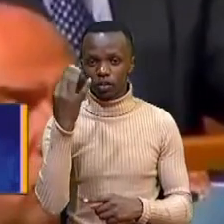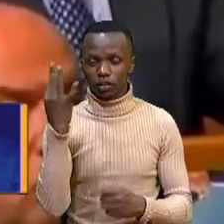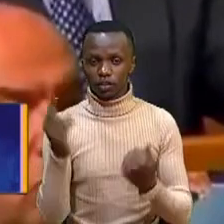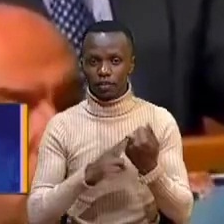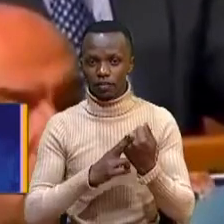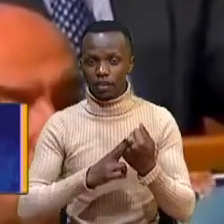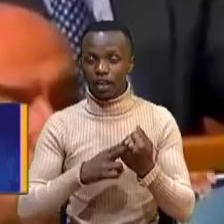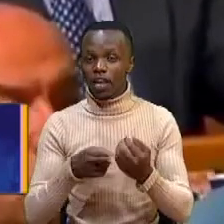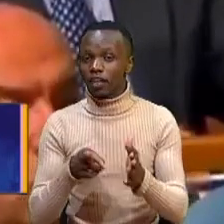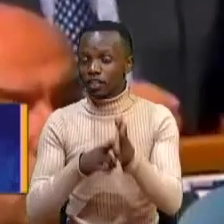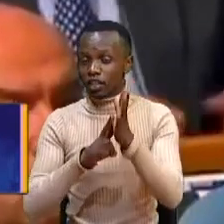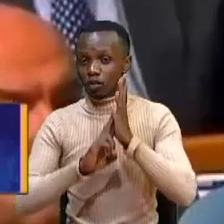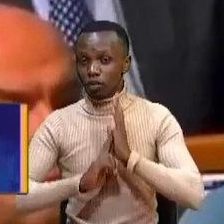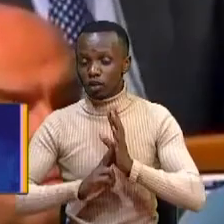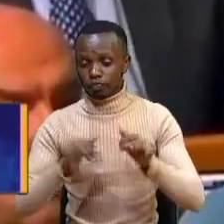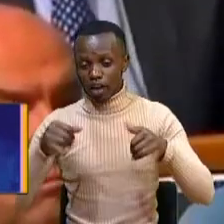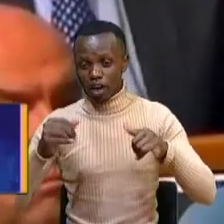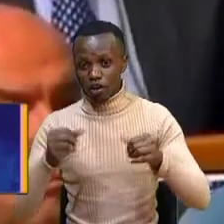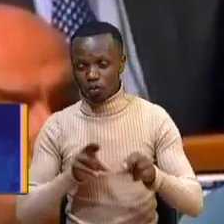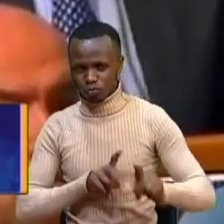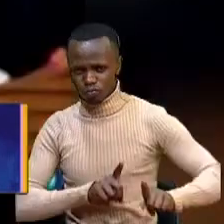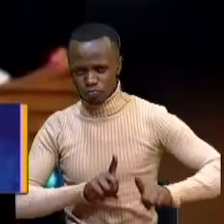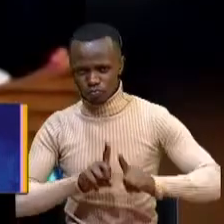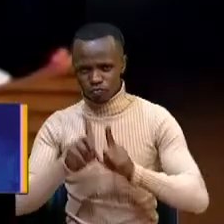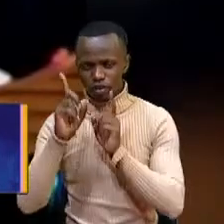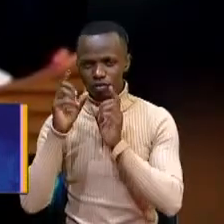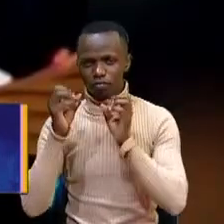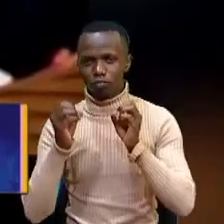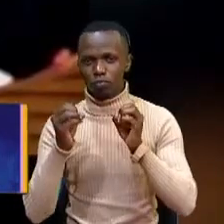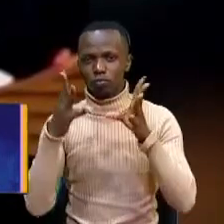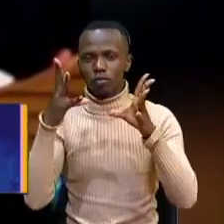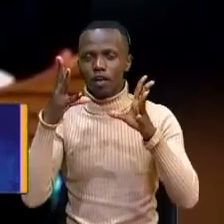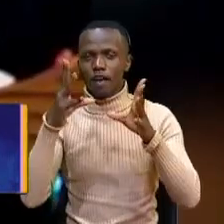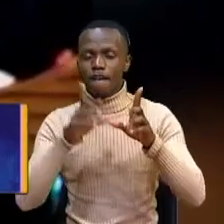acquire new missile that can strike far-flung enemy launch sites.